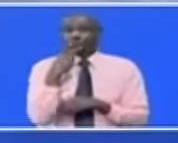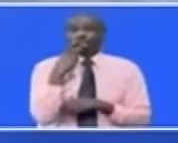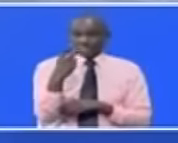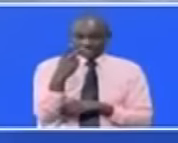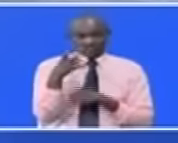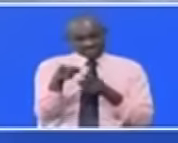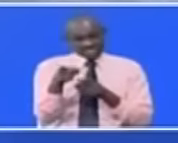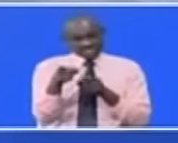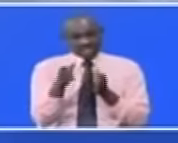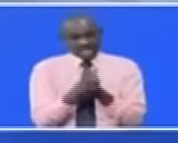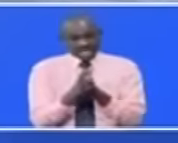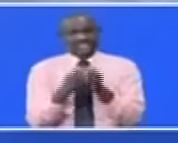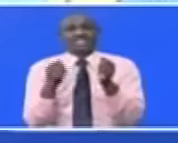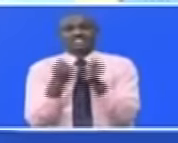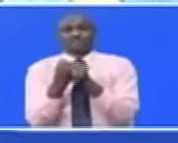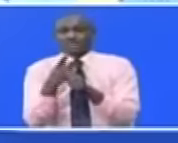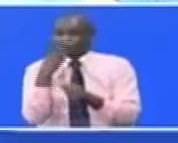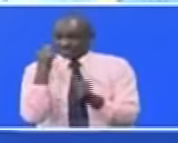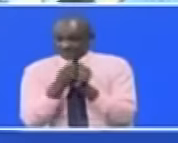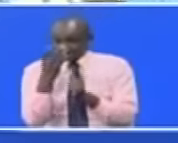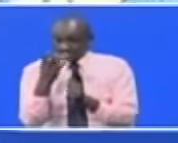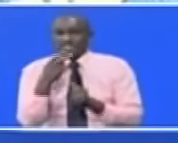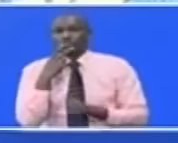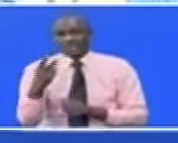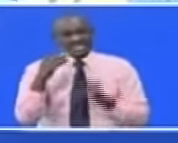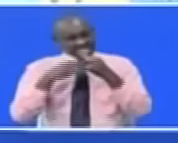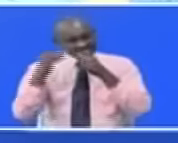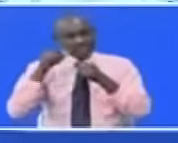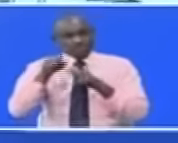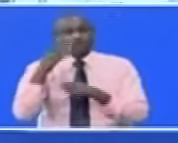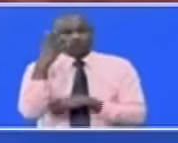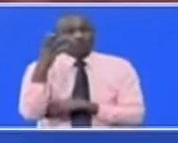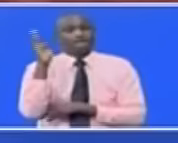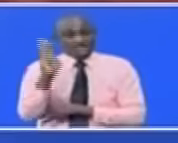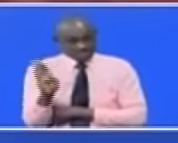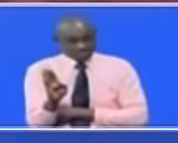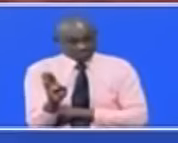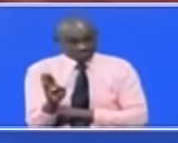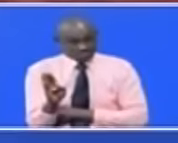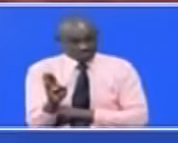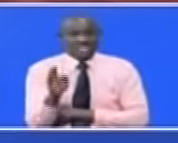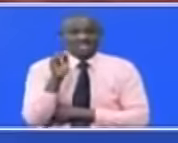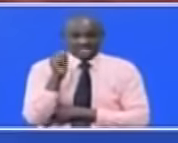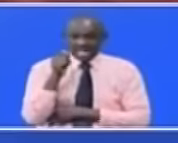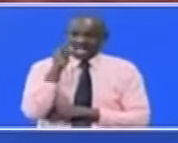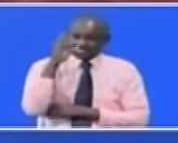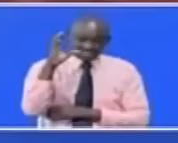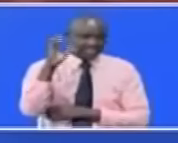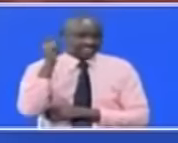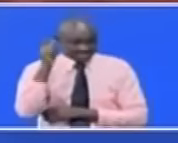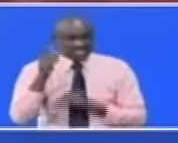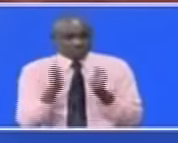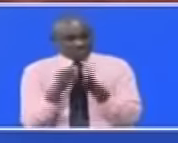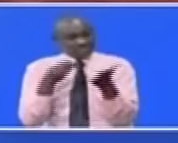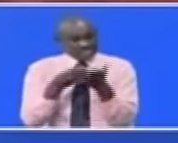billion shillings by the end of September 2014 to 280.4 billion shillings. Kenya's construction, ICT and financial